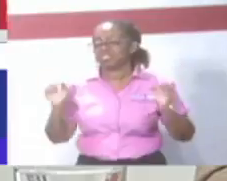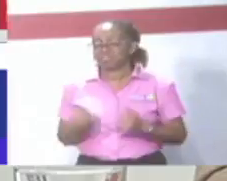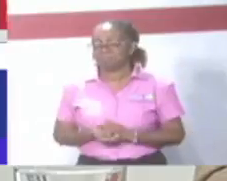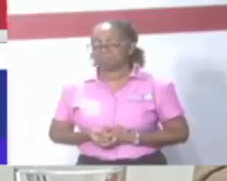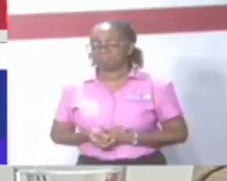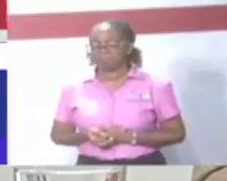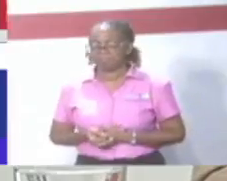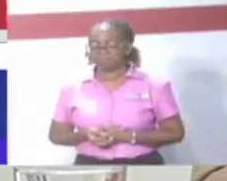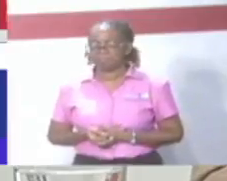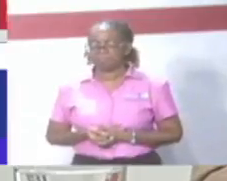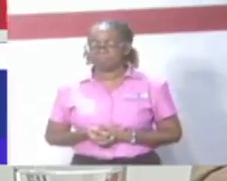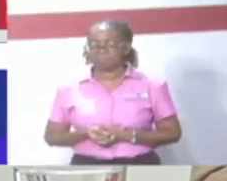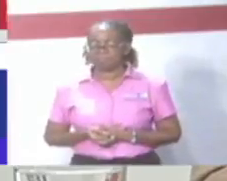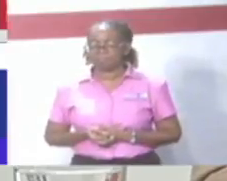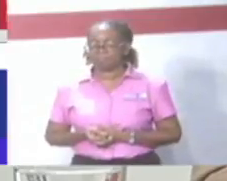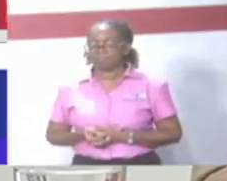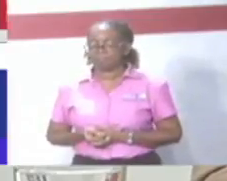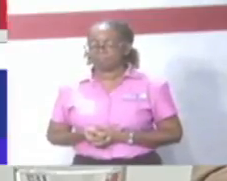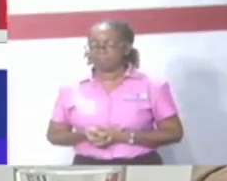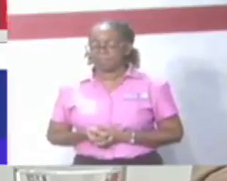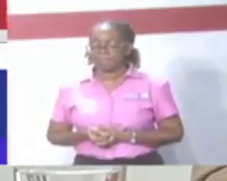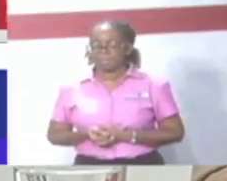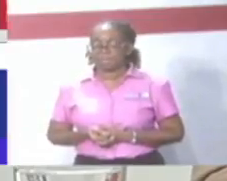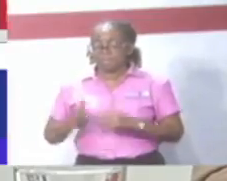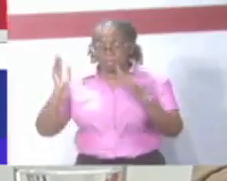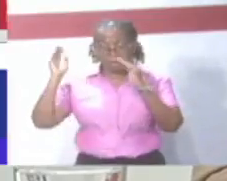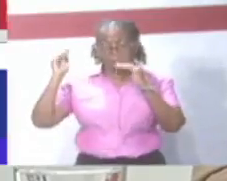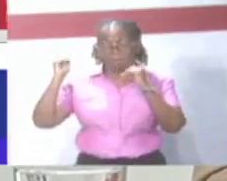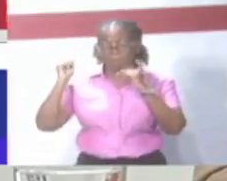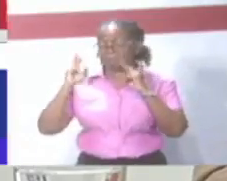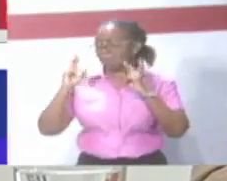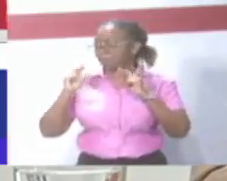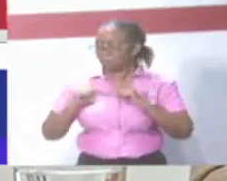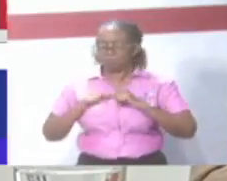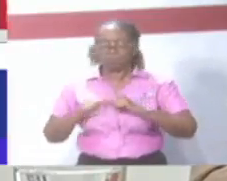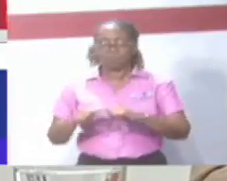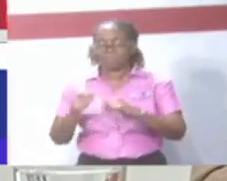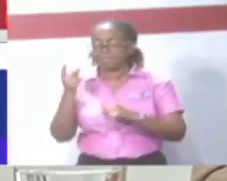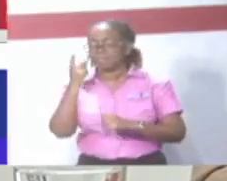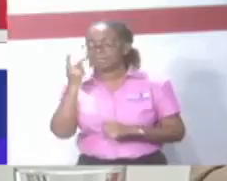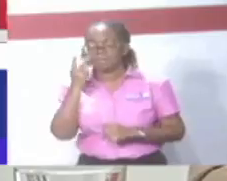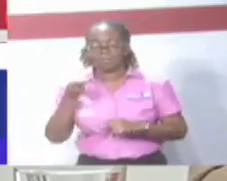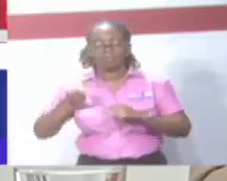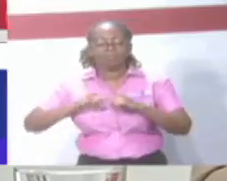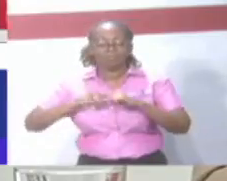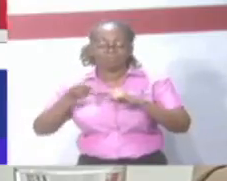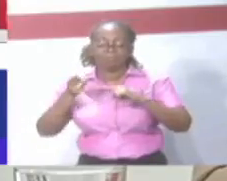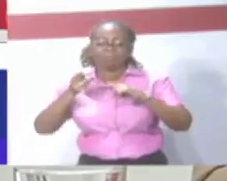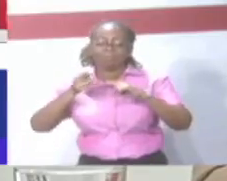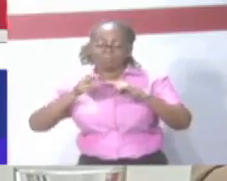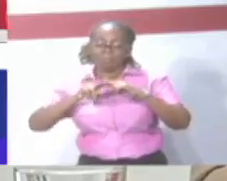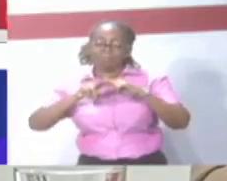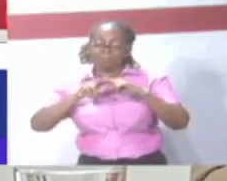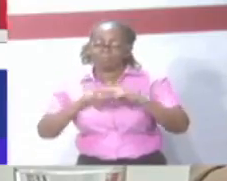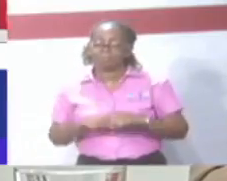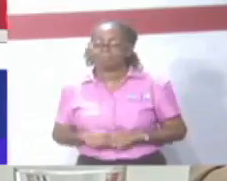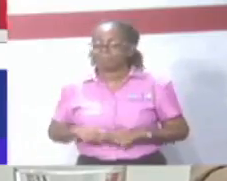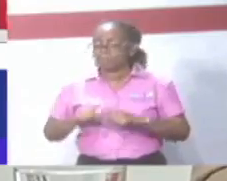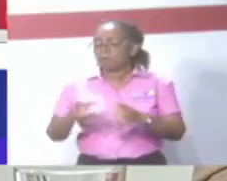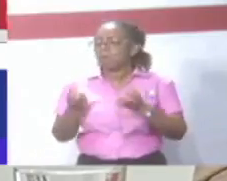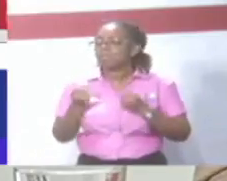days. Let us hope that this is the beginning of a pattern, but it's a pattern that we would like to see